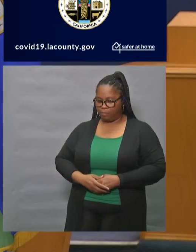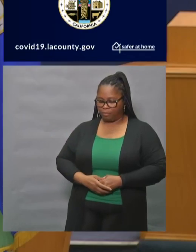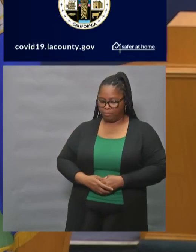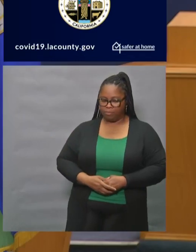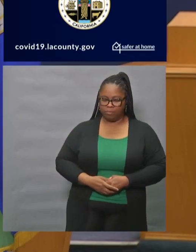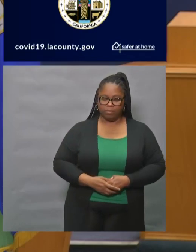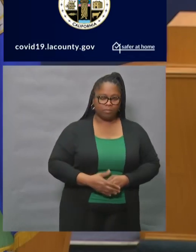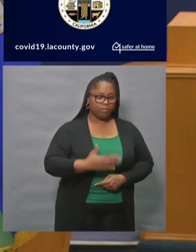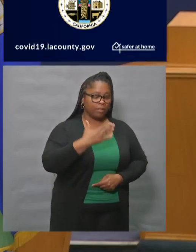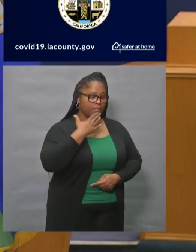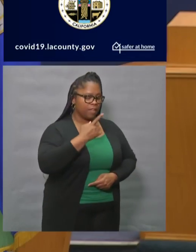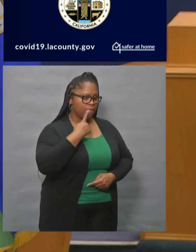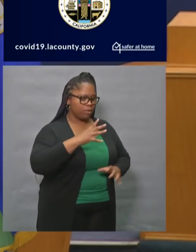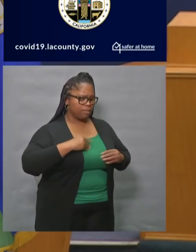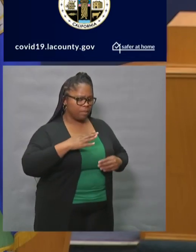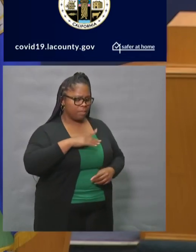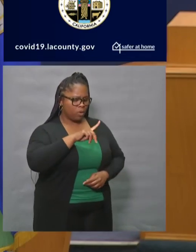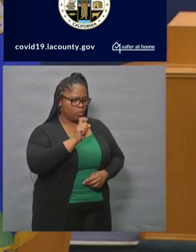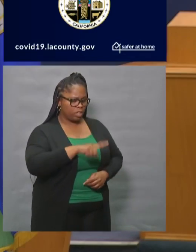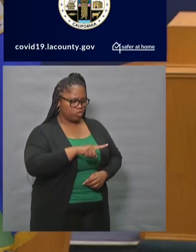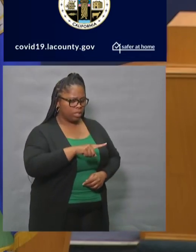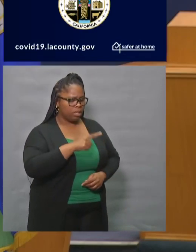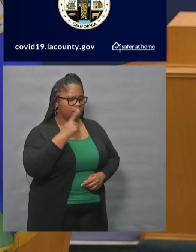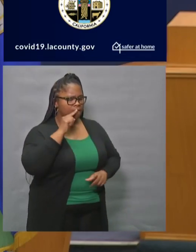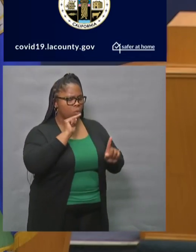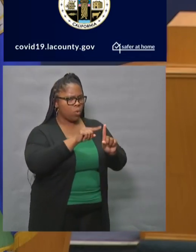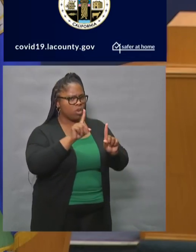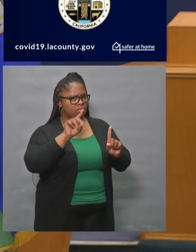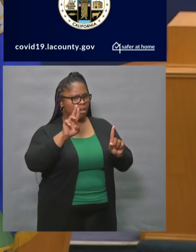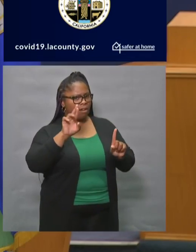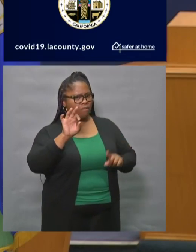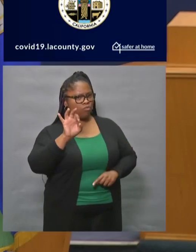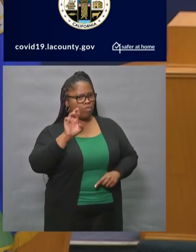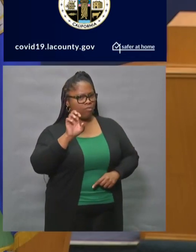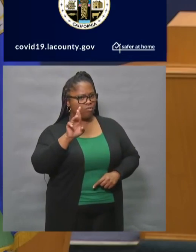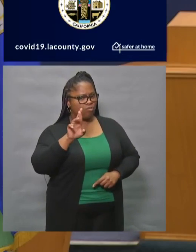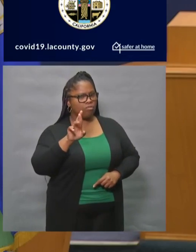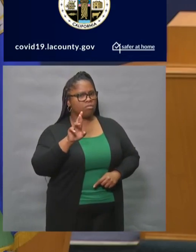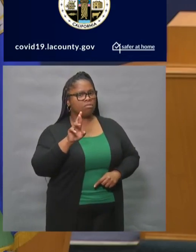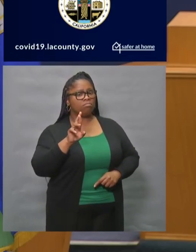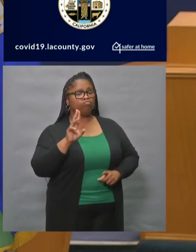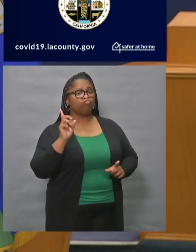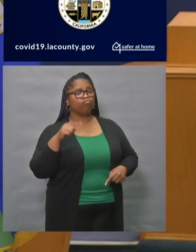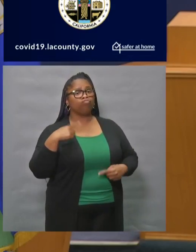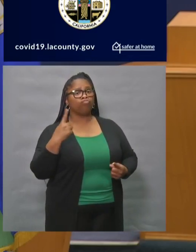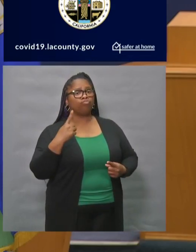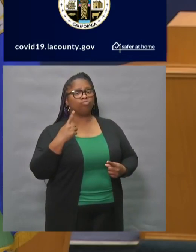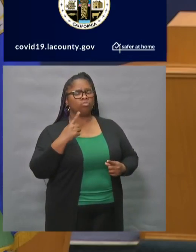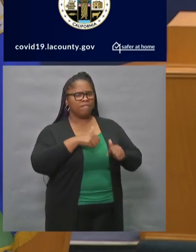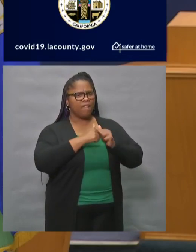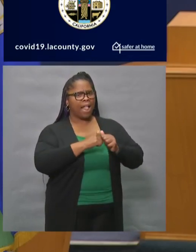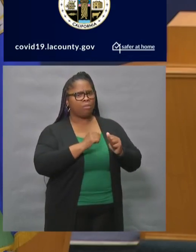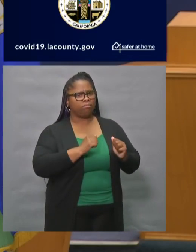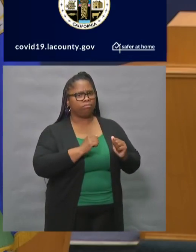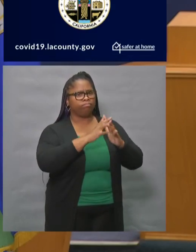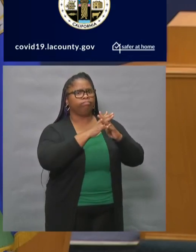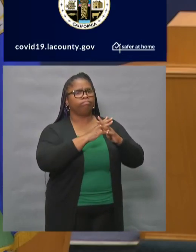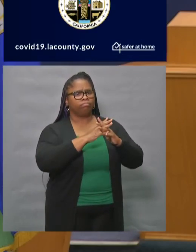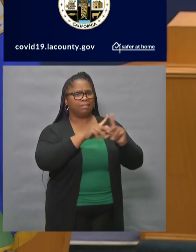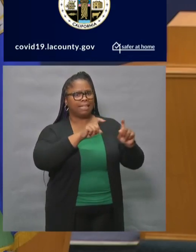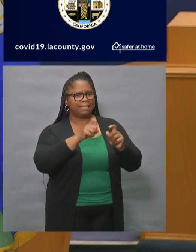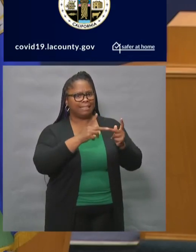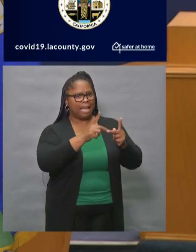Thank you for taking my question. My question is for Dr. Ferrer. We've been following the pop-up testing site for the homeless